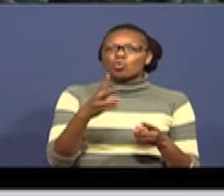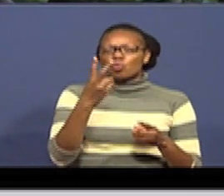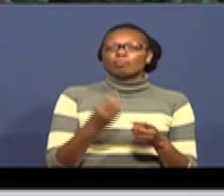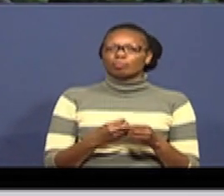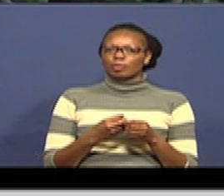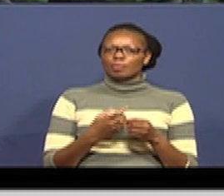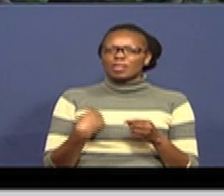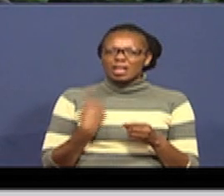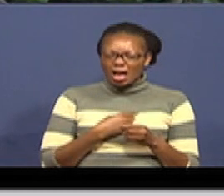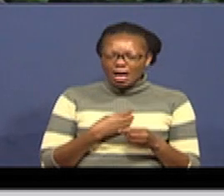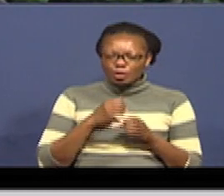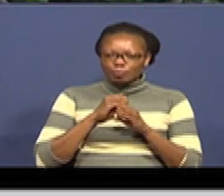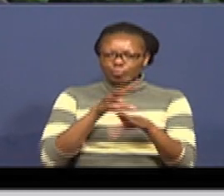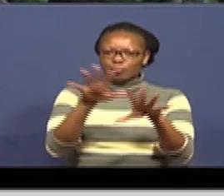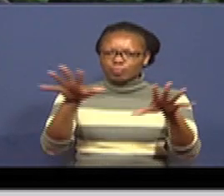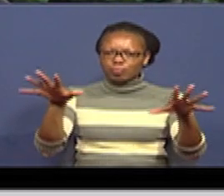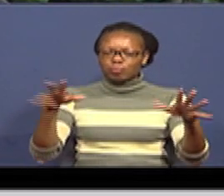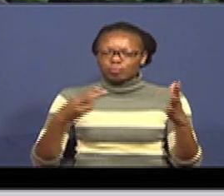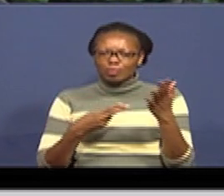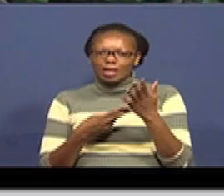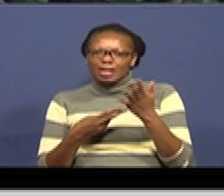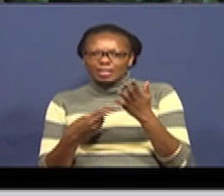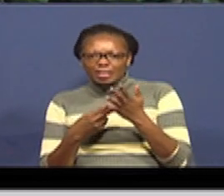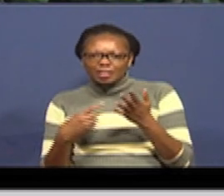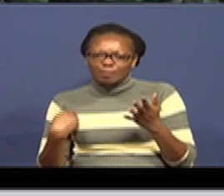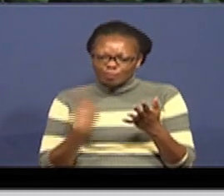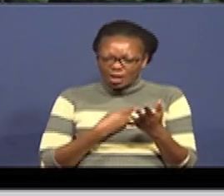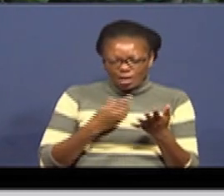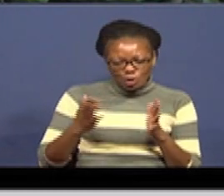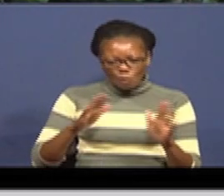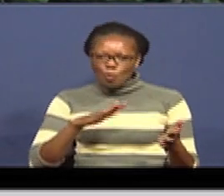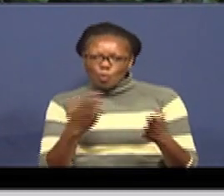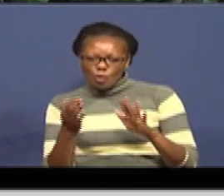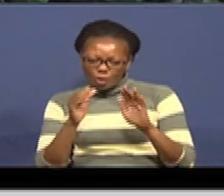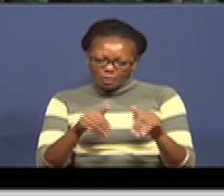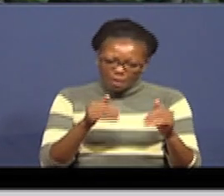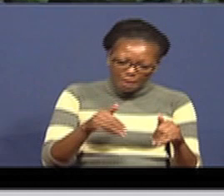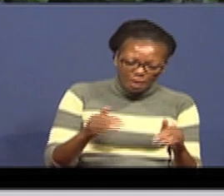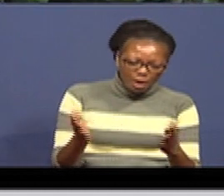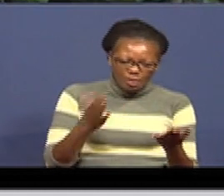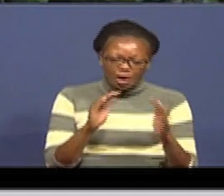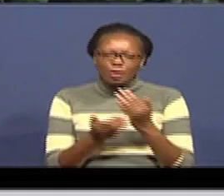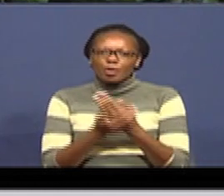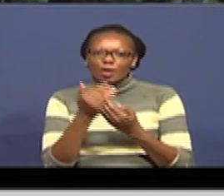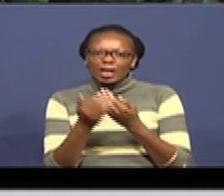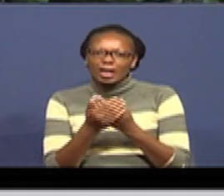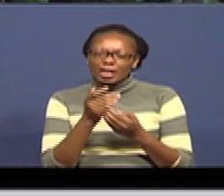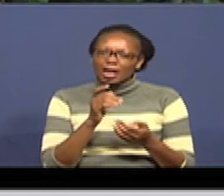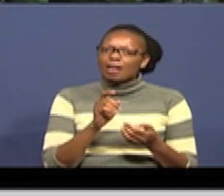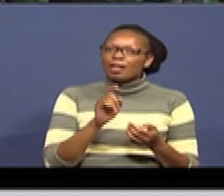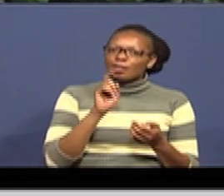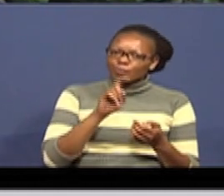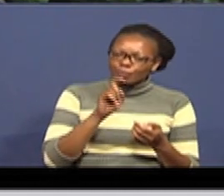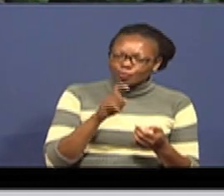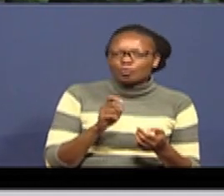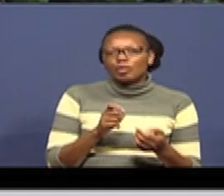income increased more than 3 times increased. So we wanted to disseminate or spread the